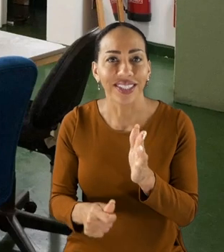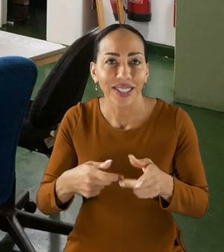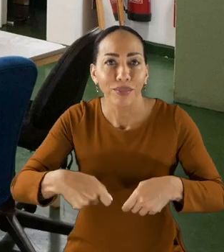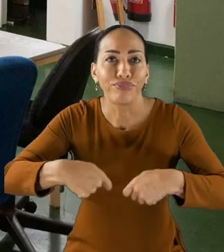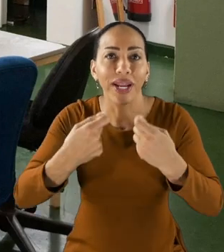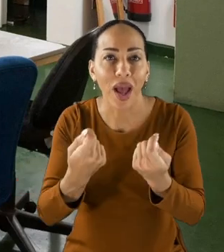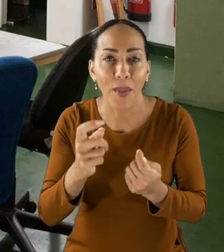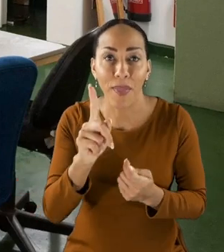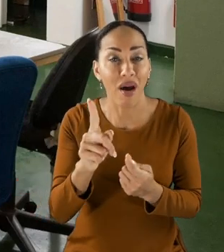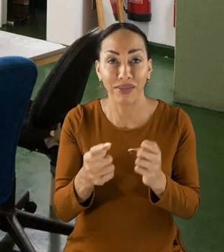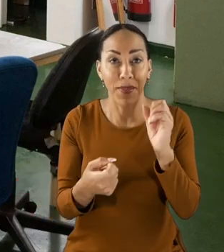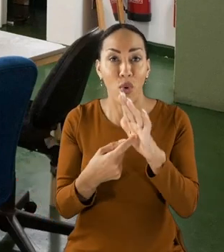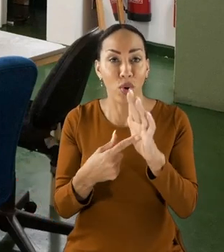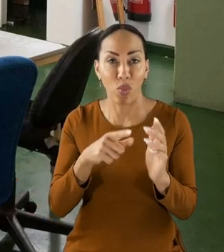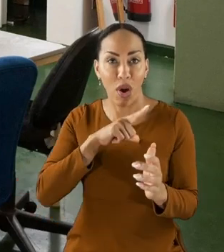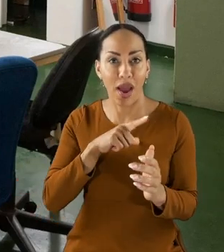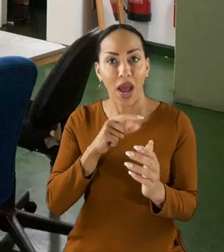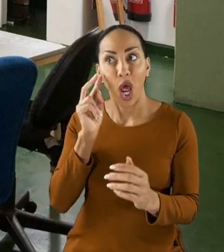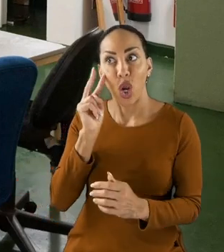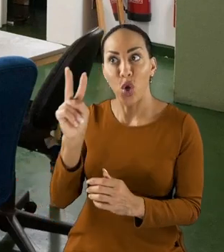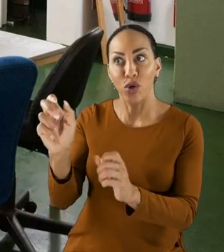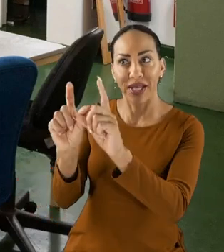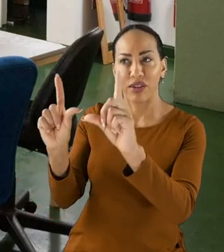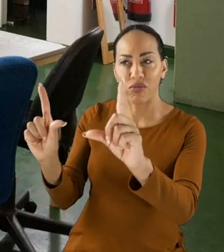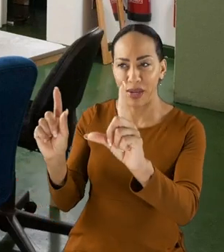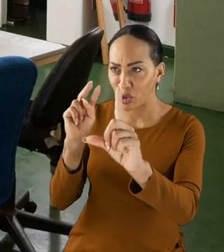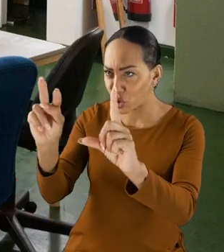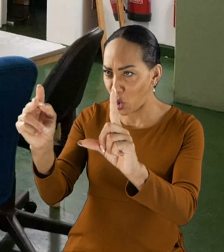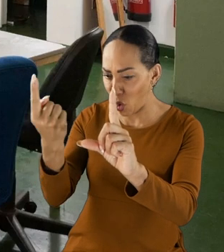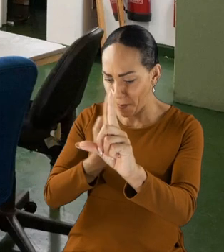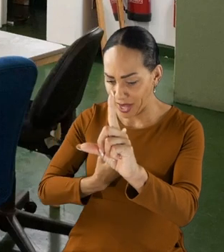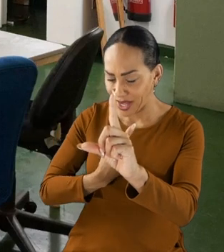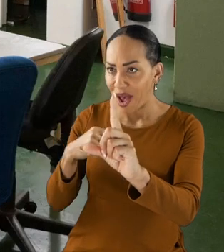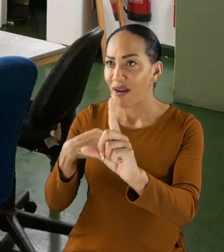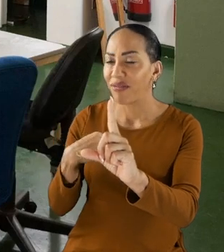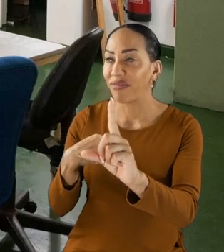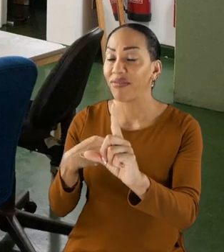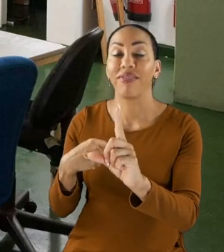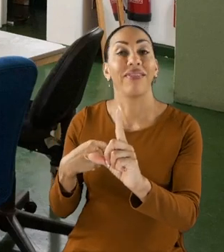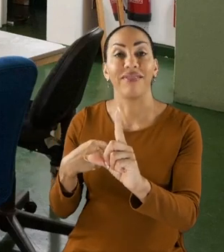when I looked at my screen and saw myself in a way I haven't been in a very long time.